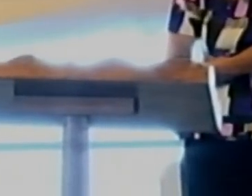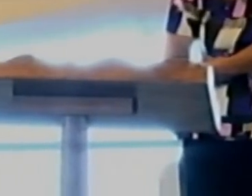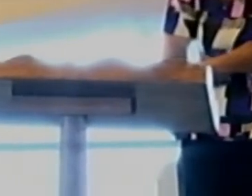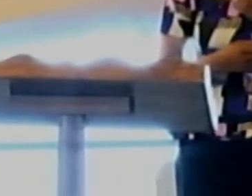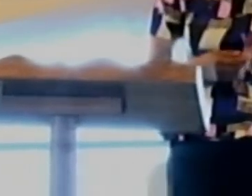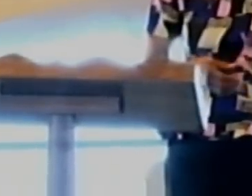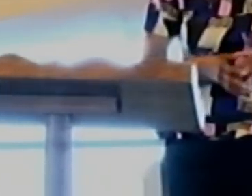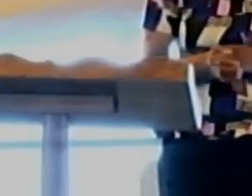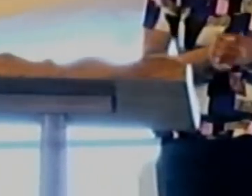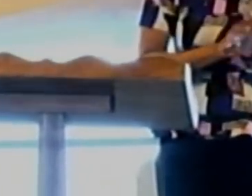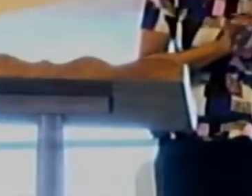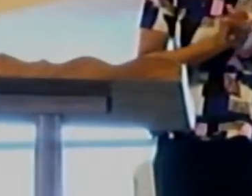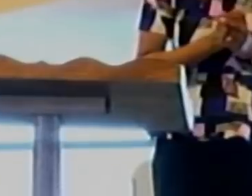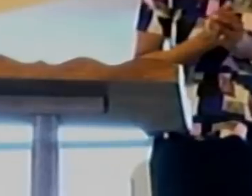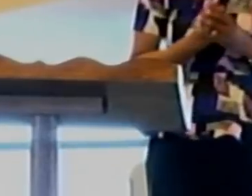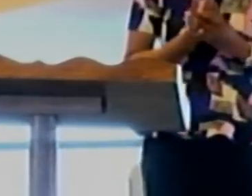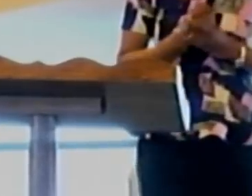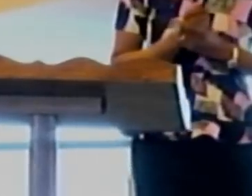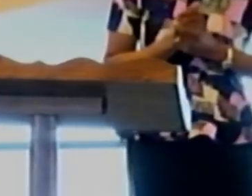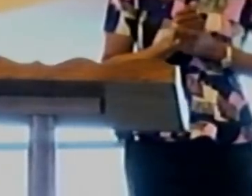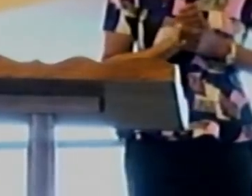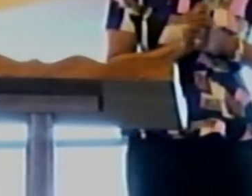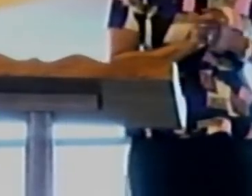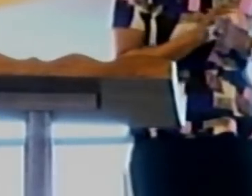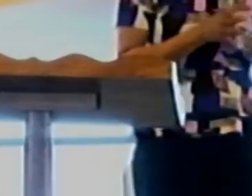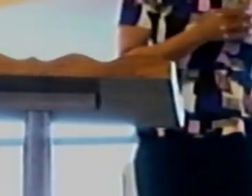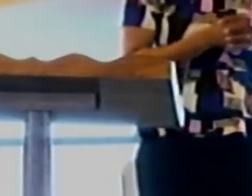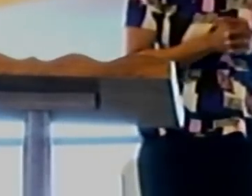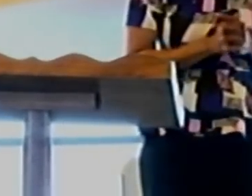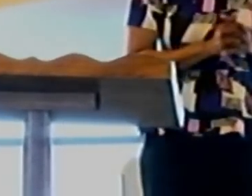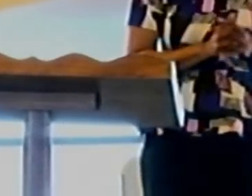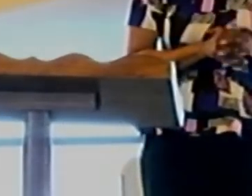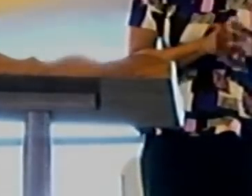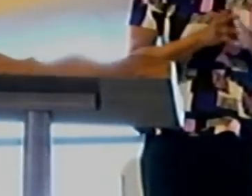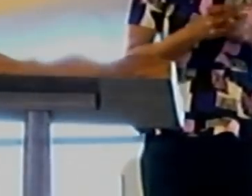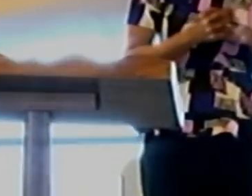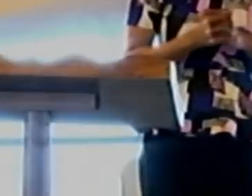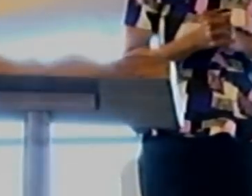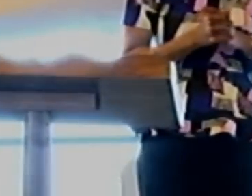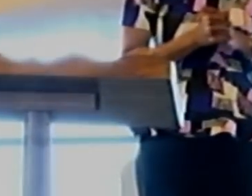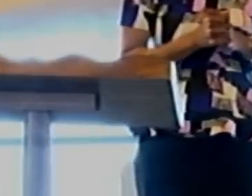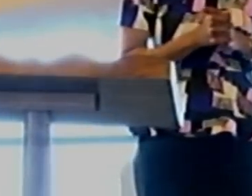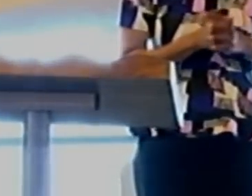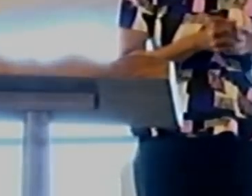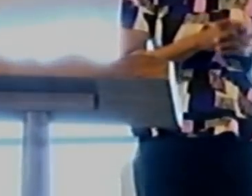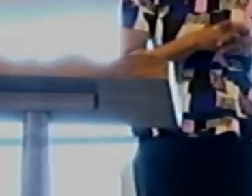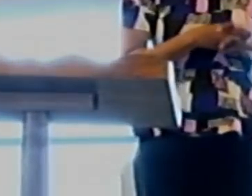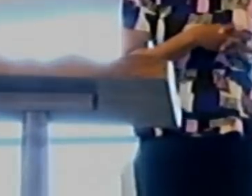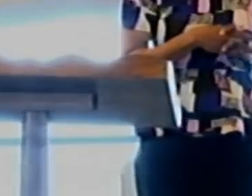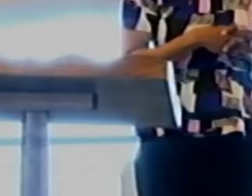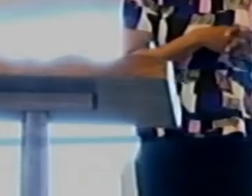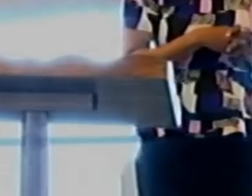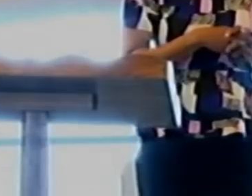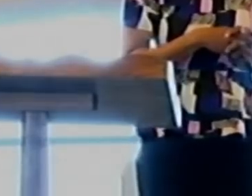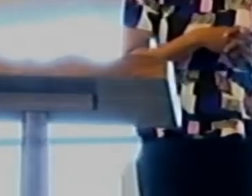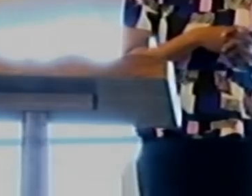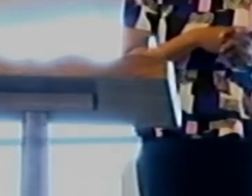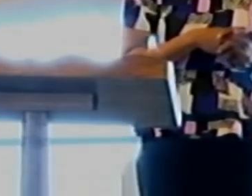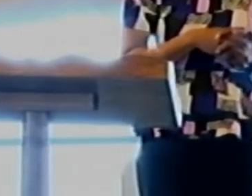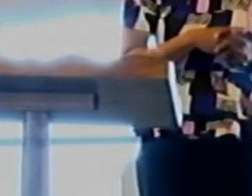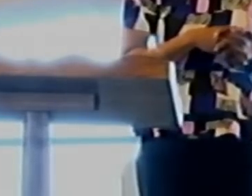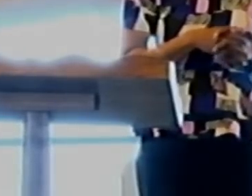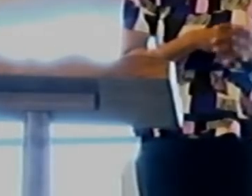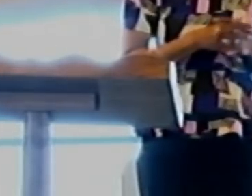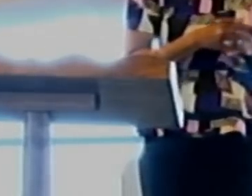it. He's worthy of every minute of it, because he's highly exalted. And there is none like him, none to